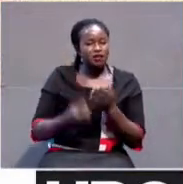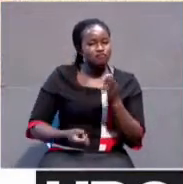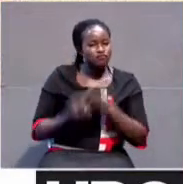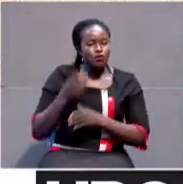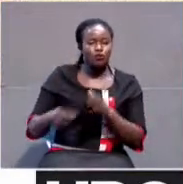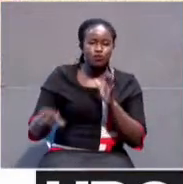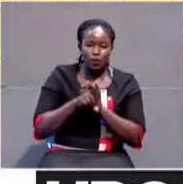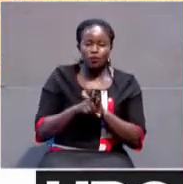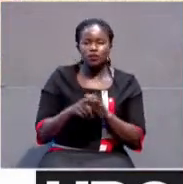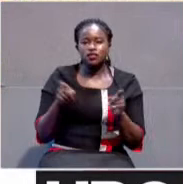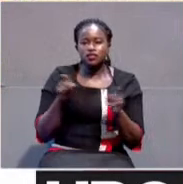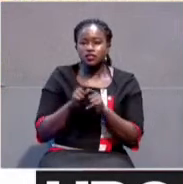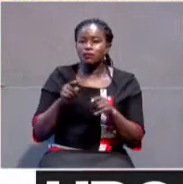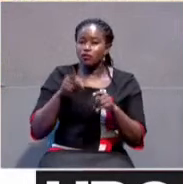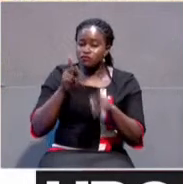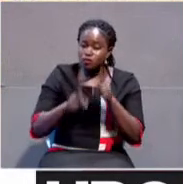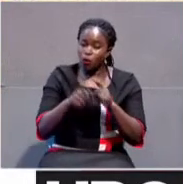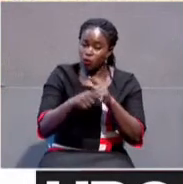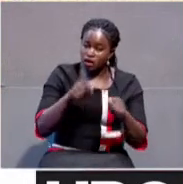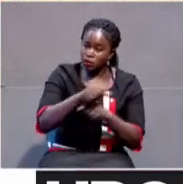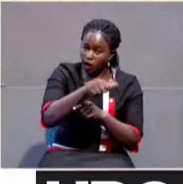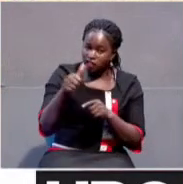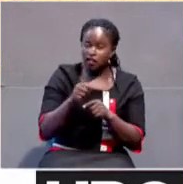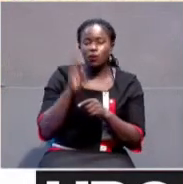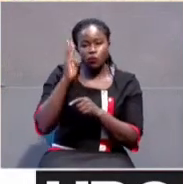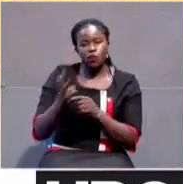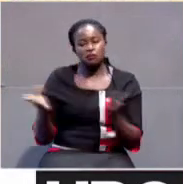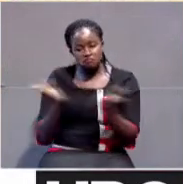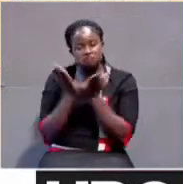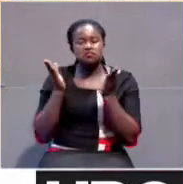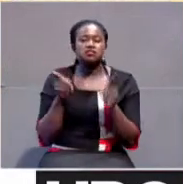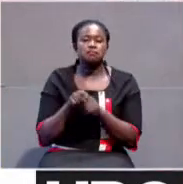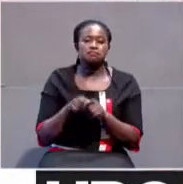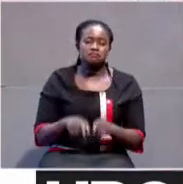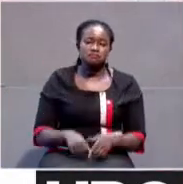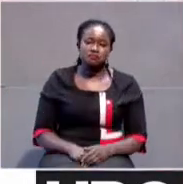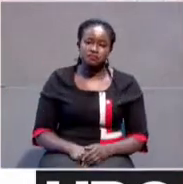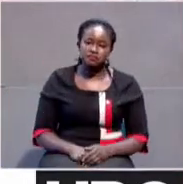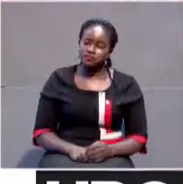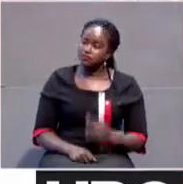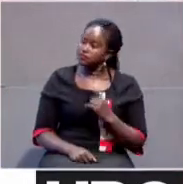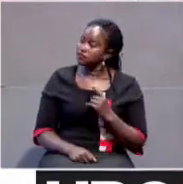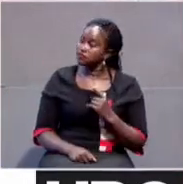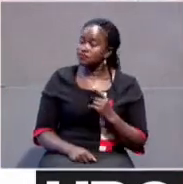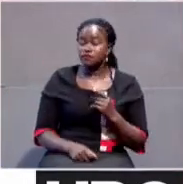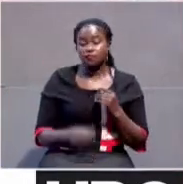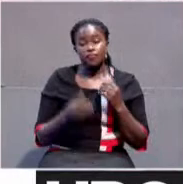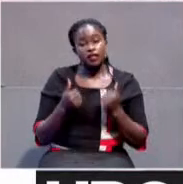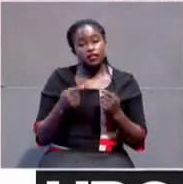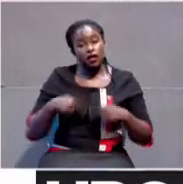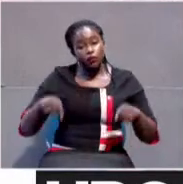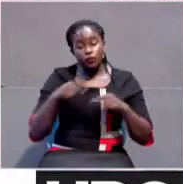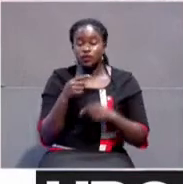perpetrators suffer death or life imprisonment. The Bible helps us We say